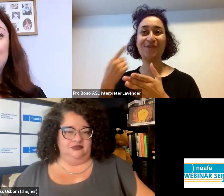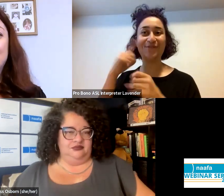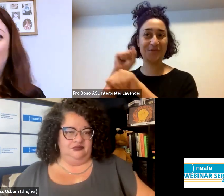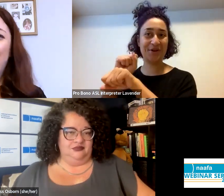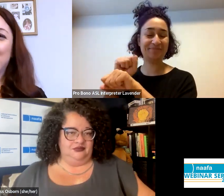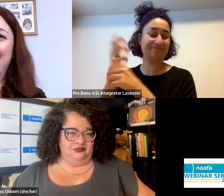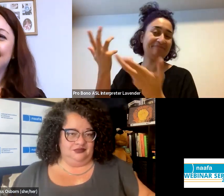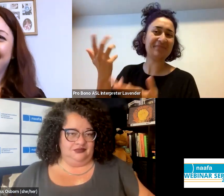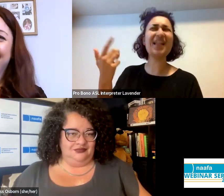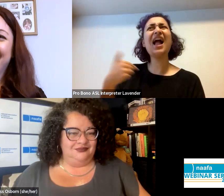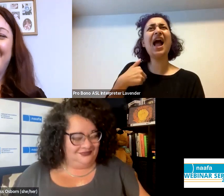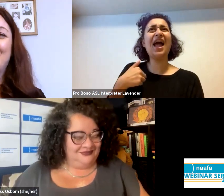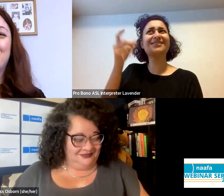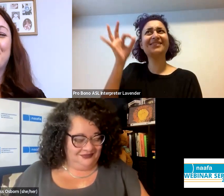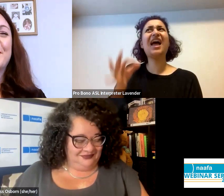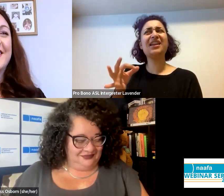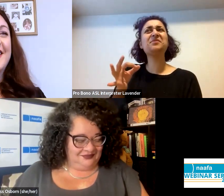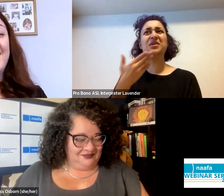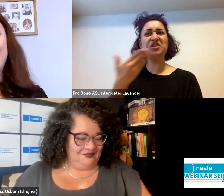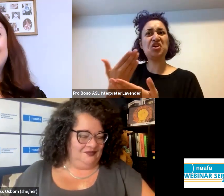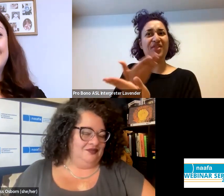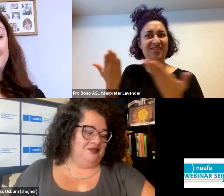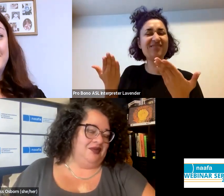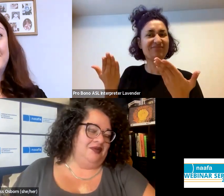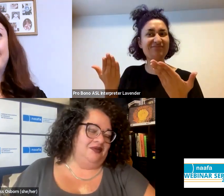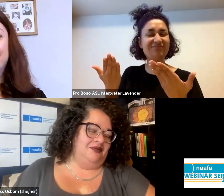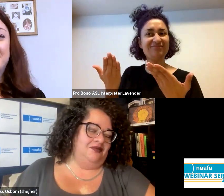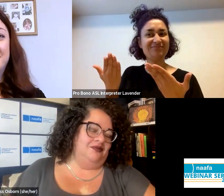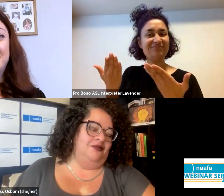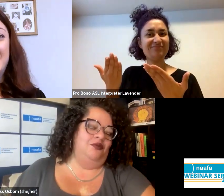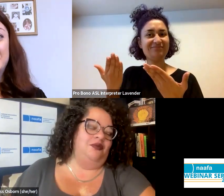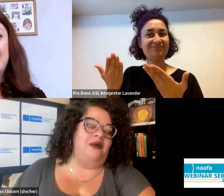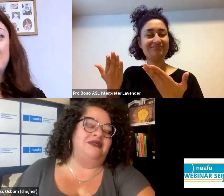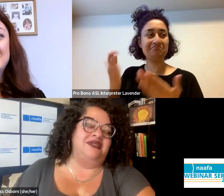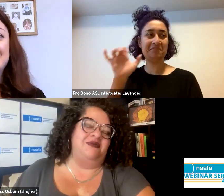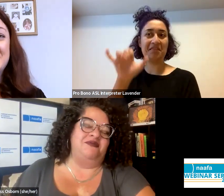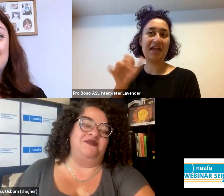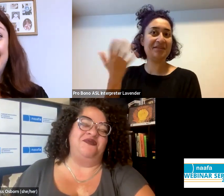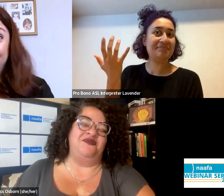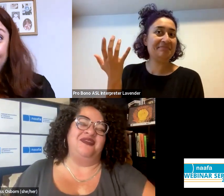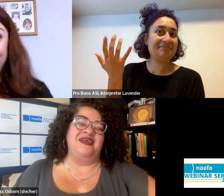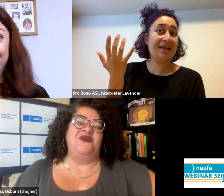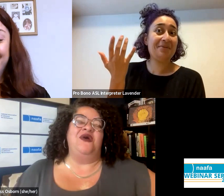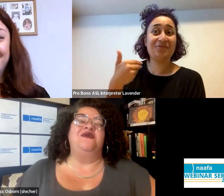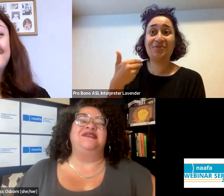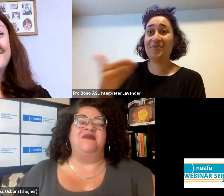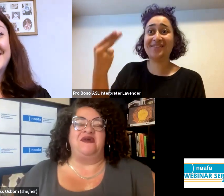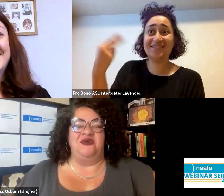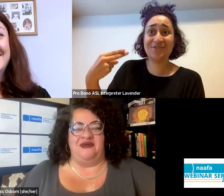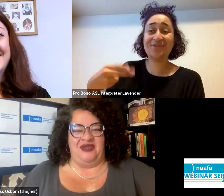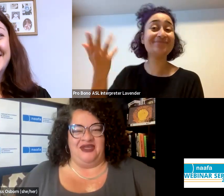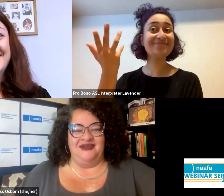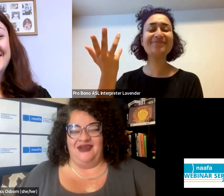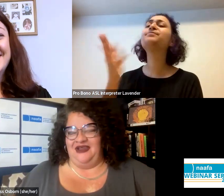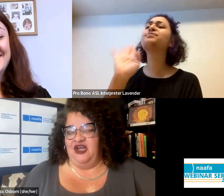which I took as a compliment. And that's kind of the rest of history. What was it about